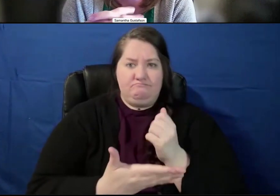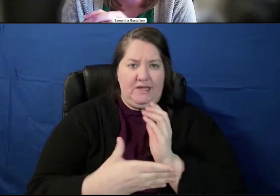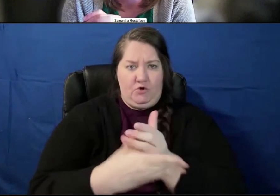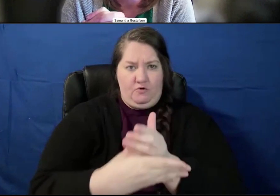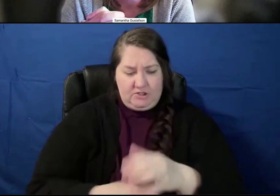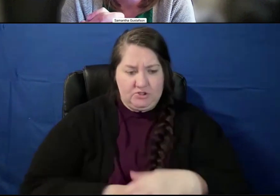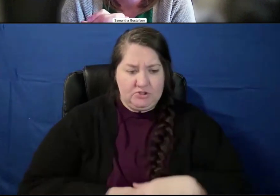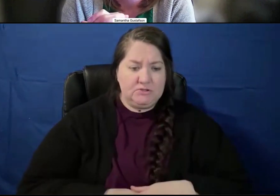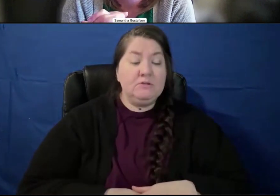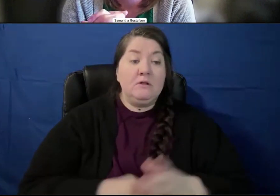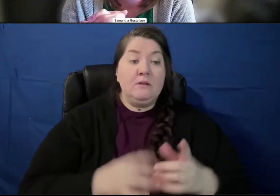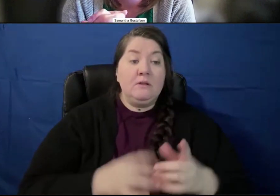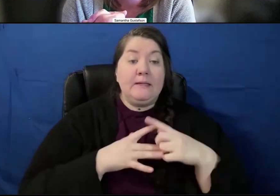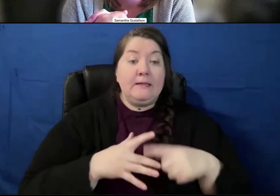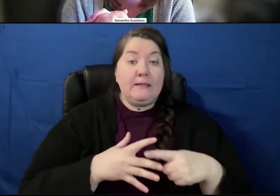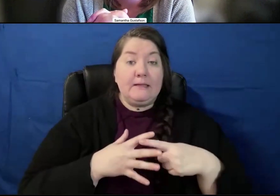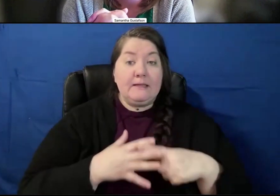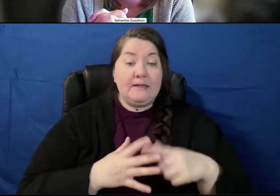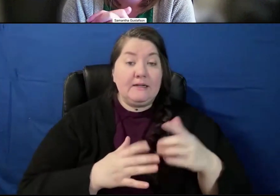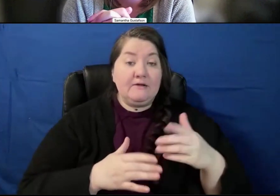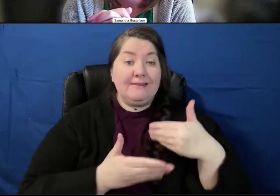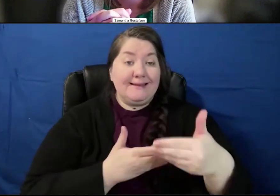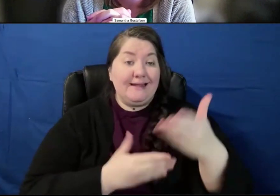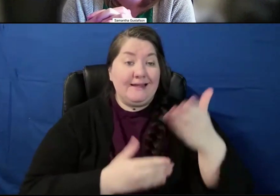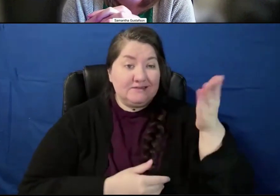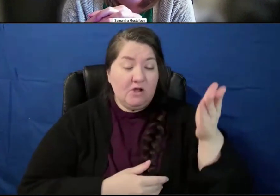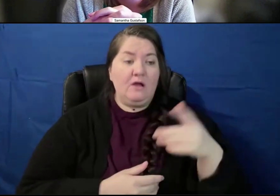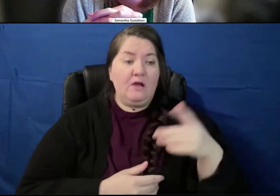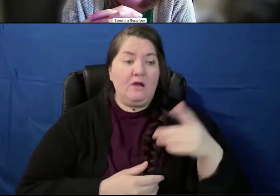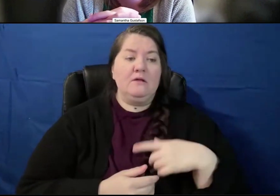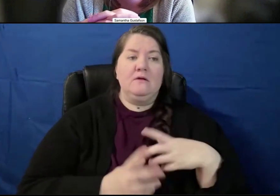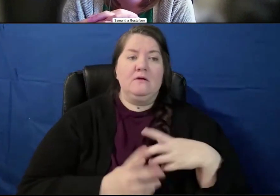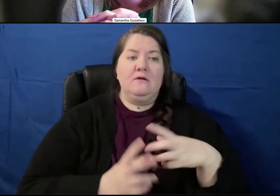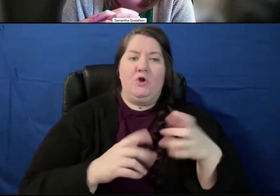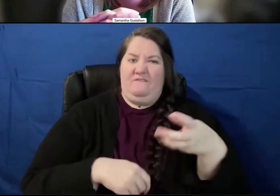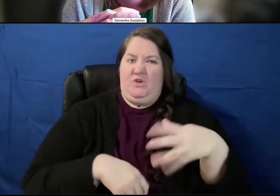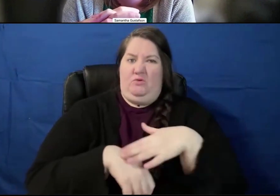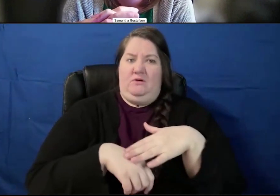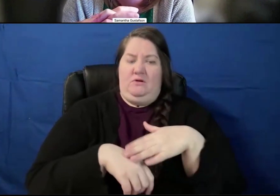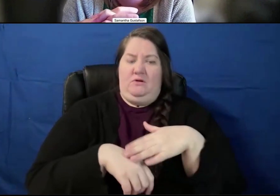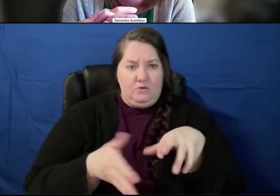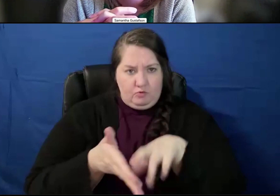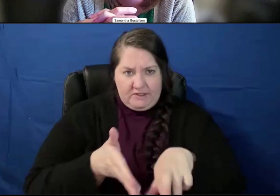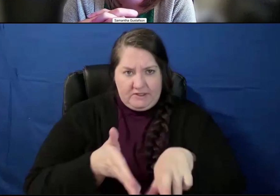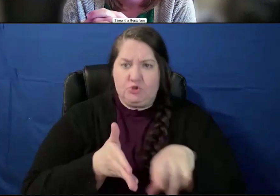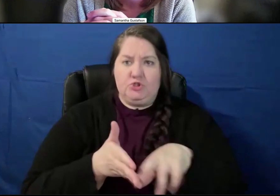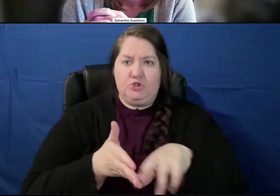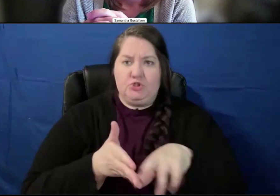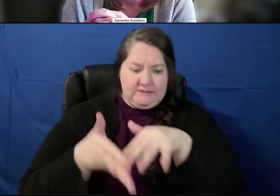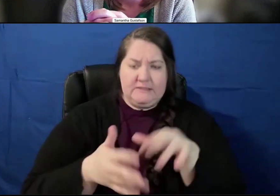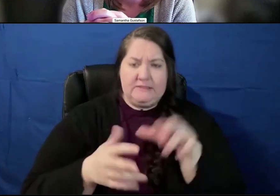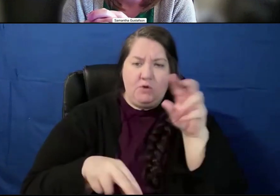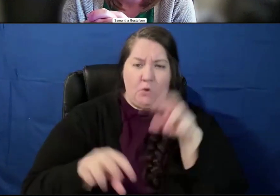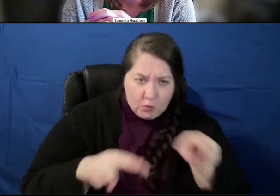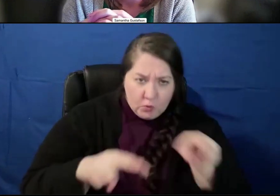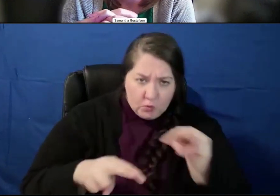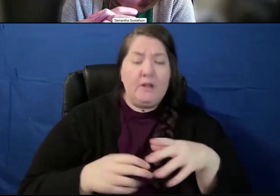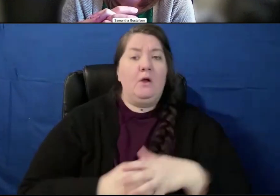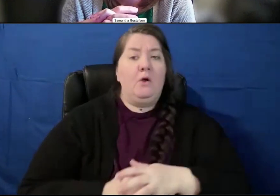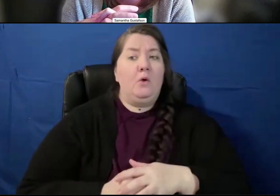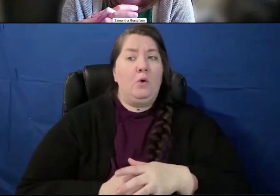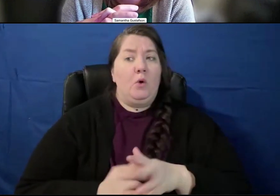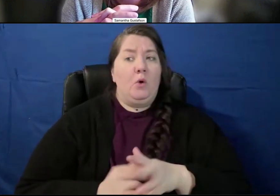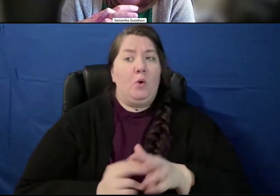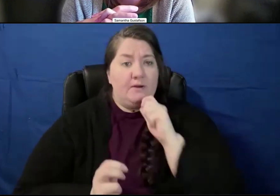at the beginning of the next talk, we're going to talk about the very, very few research studies that have started to look at whether or